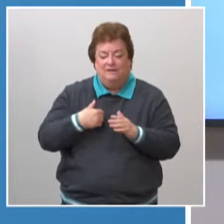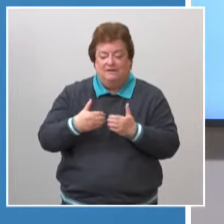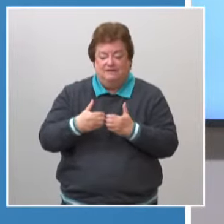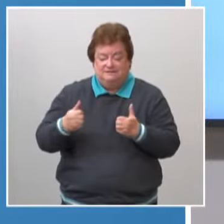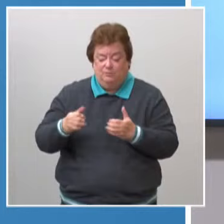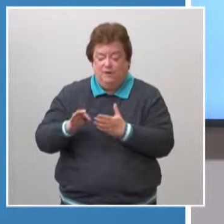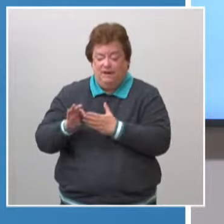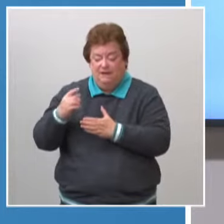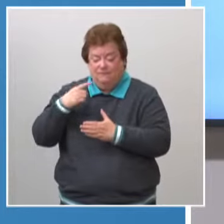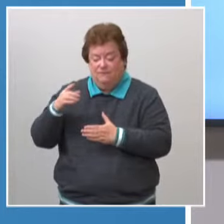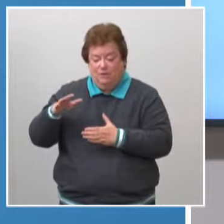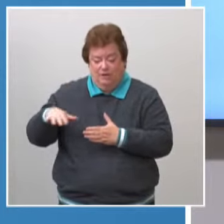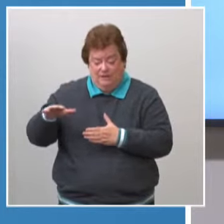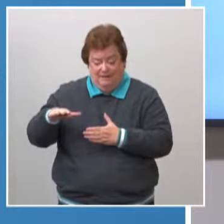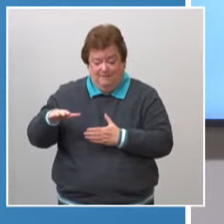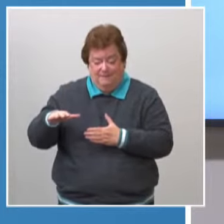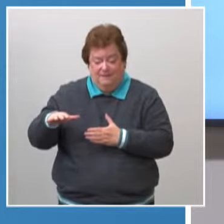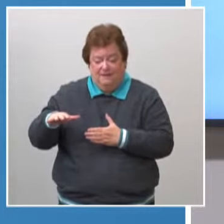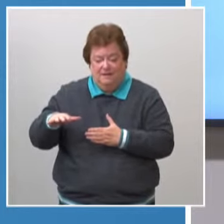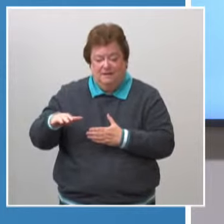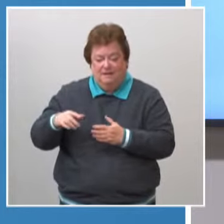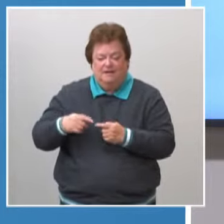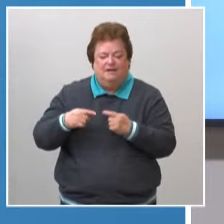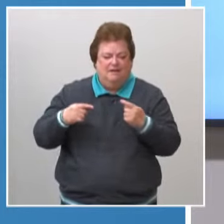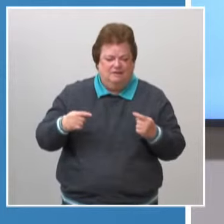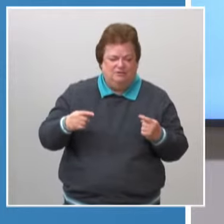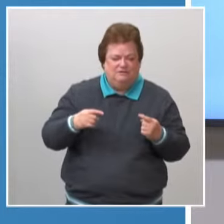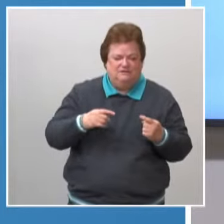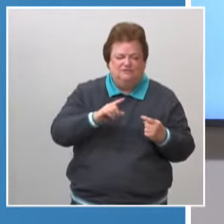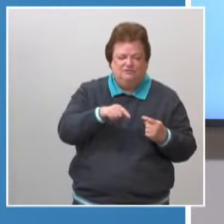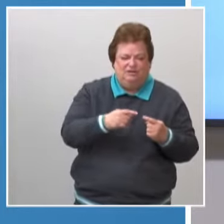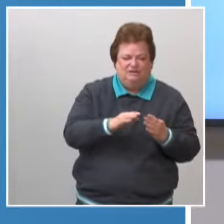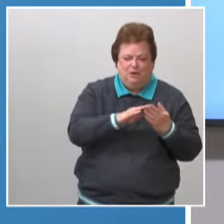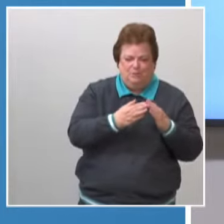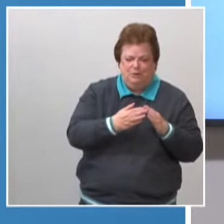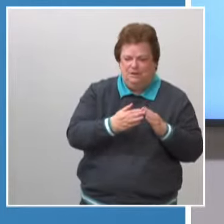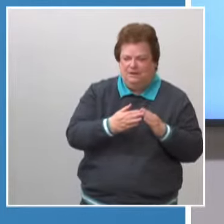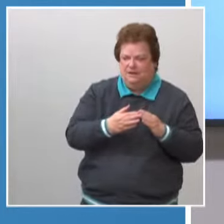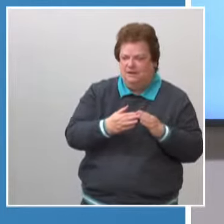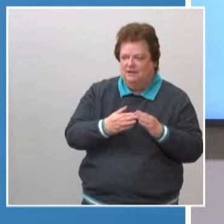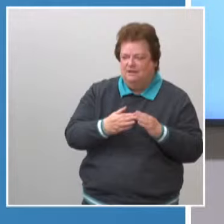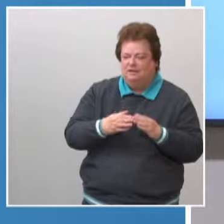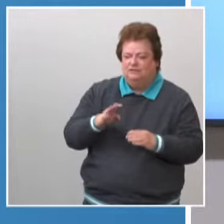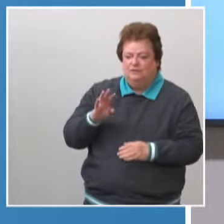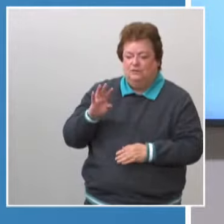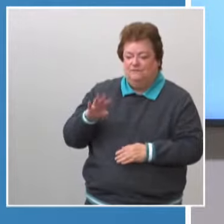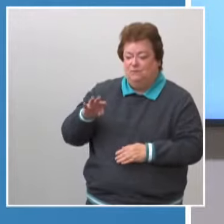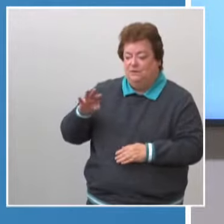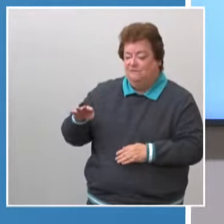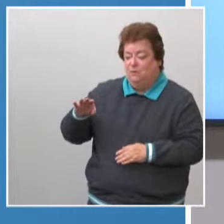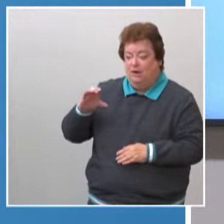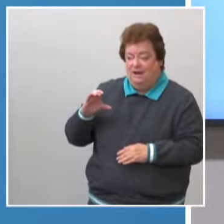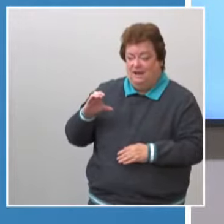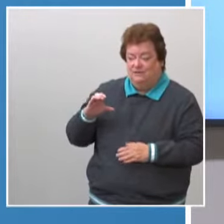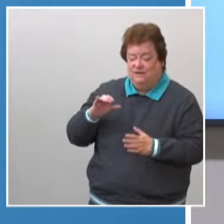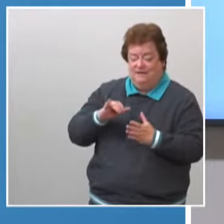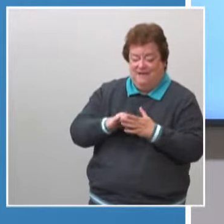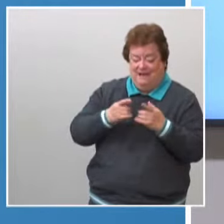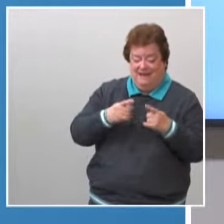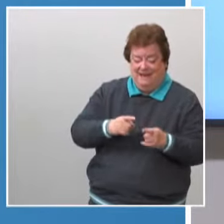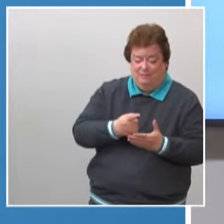them versus just our community. So like the 4,400 and whatever cases it was last